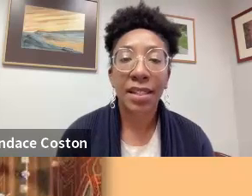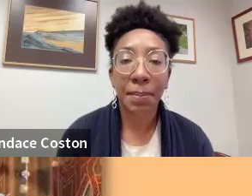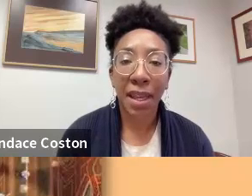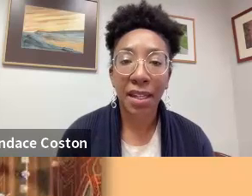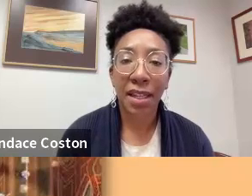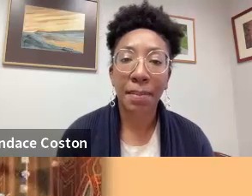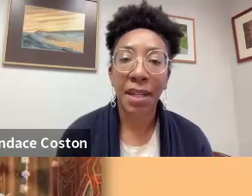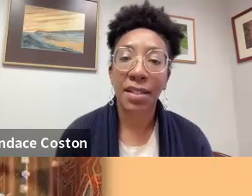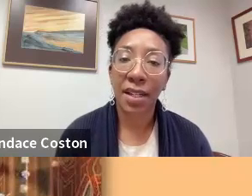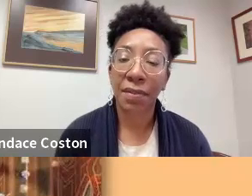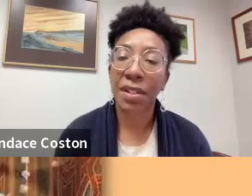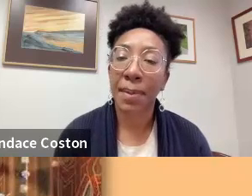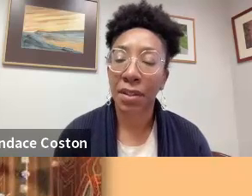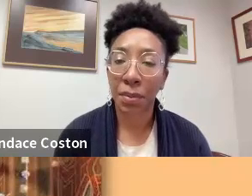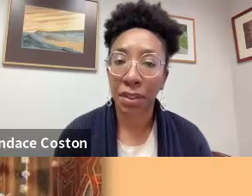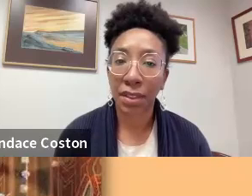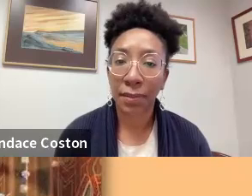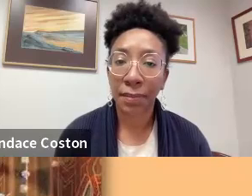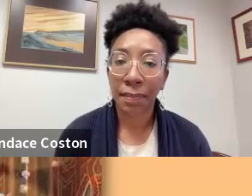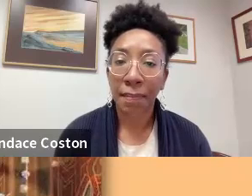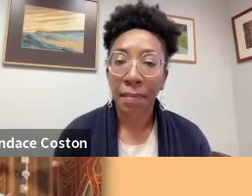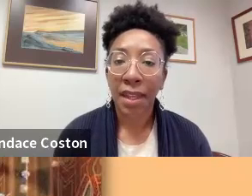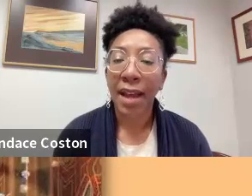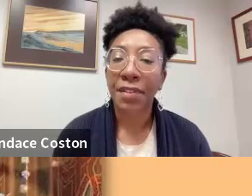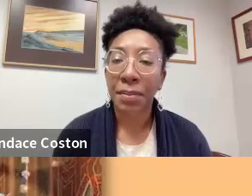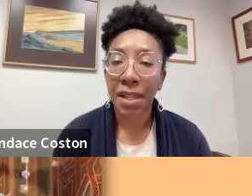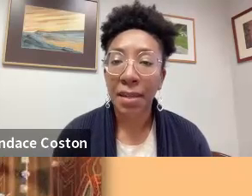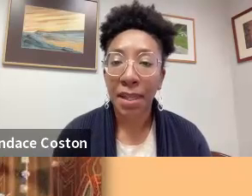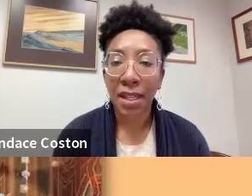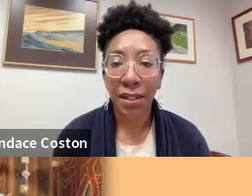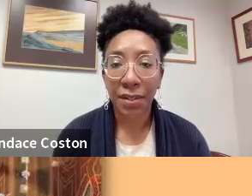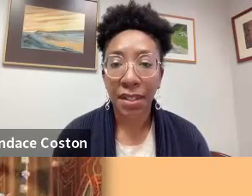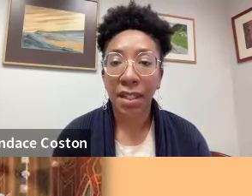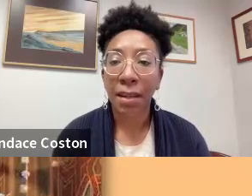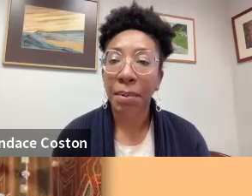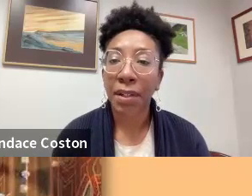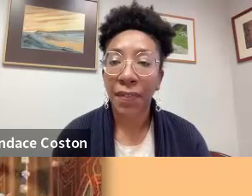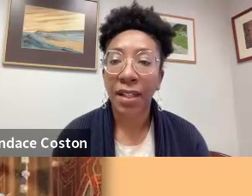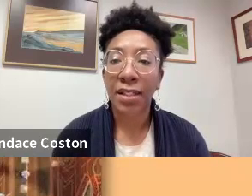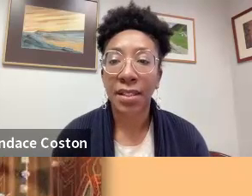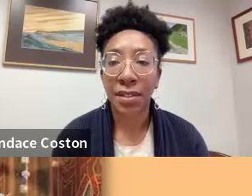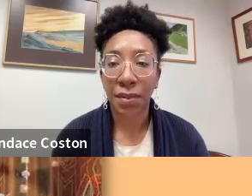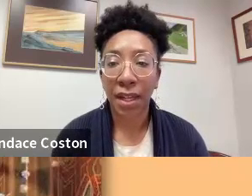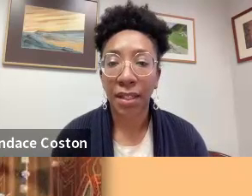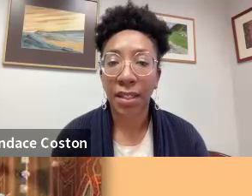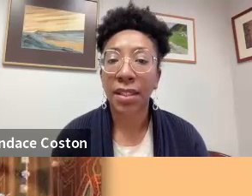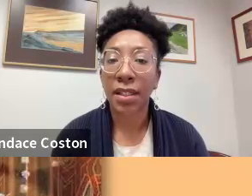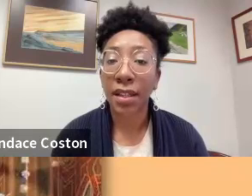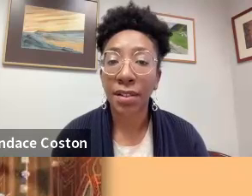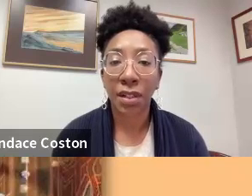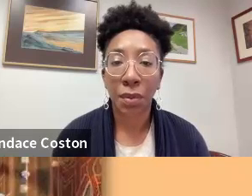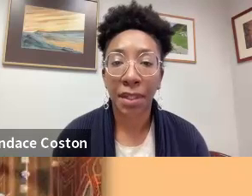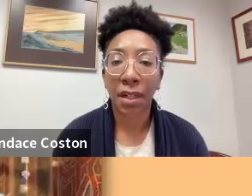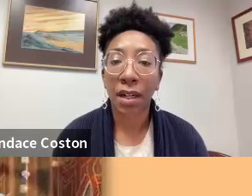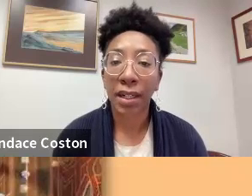discussed, debated, and made discoveries about the world. After many, many years, the library fell into disarray until